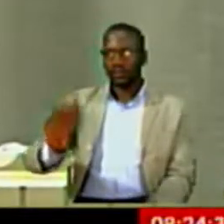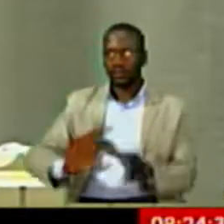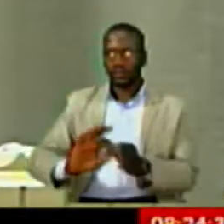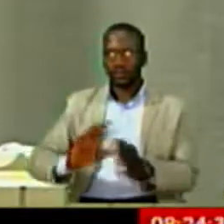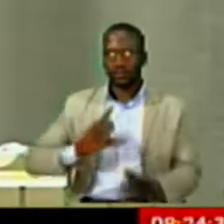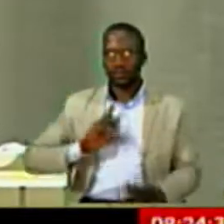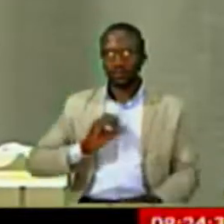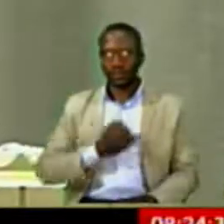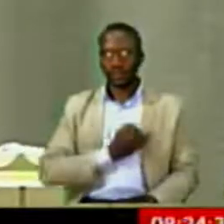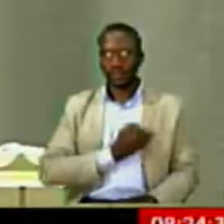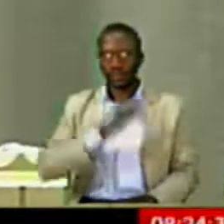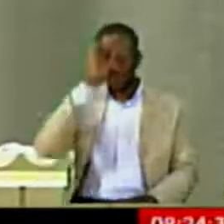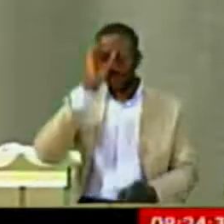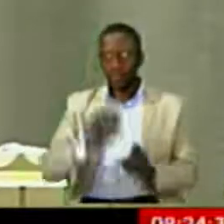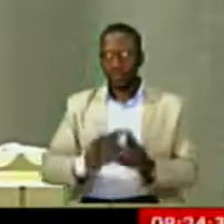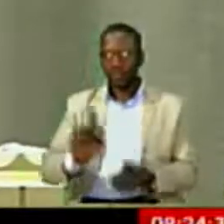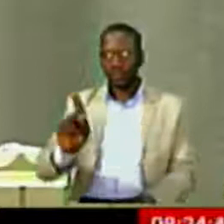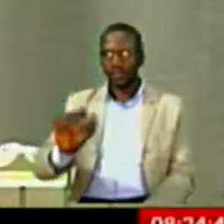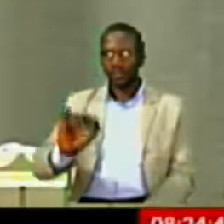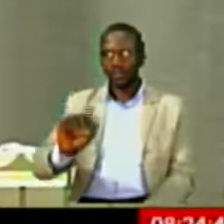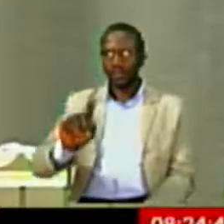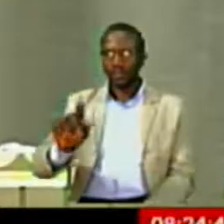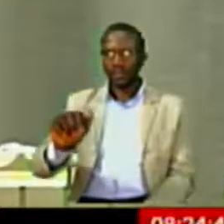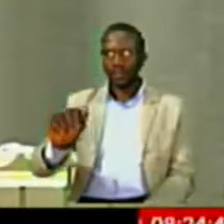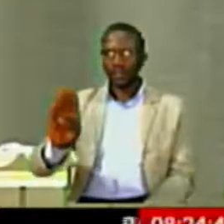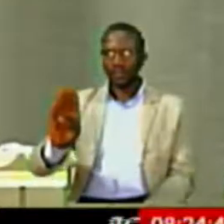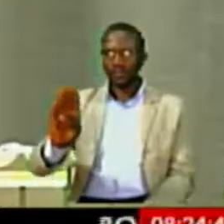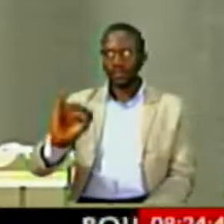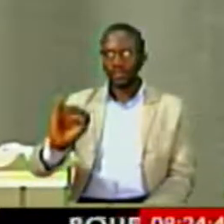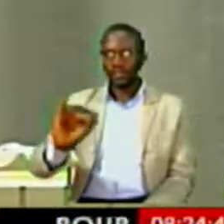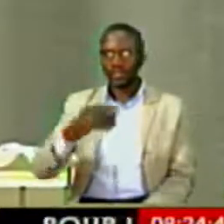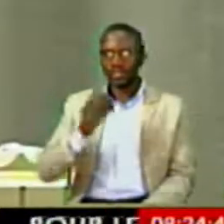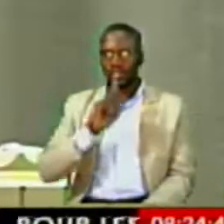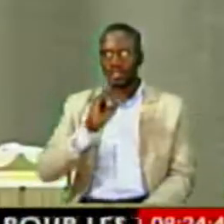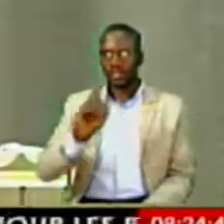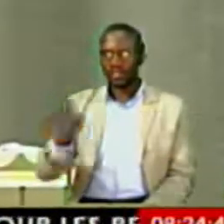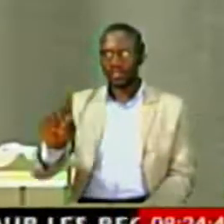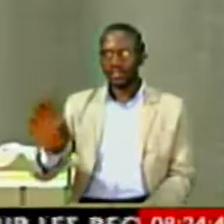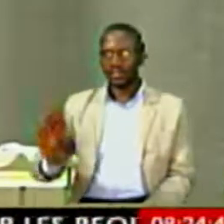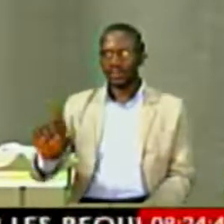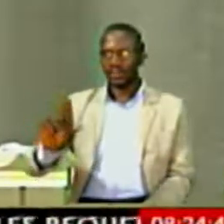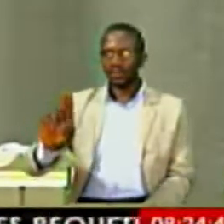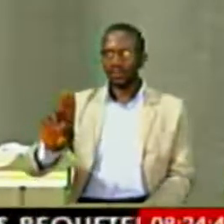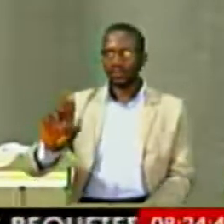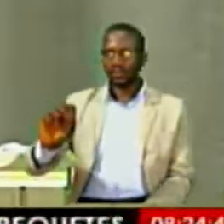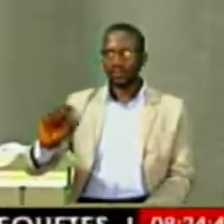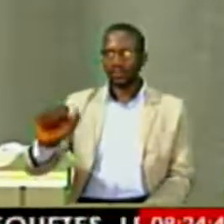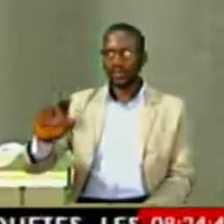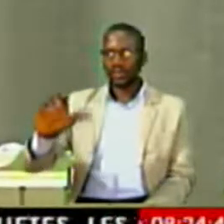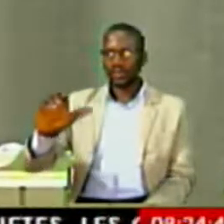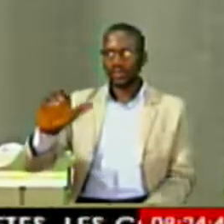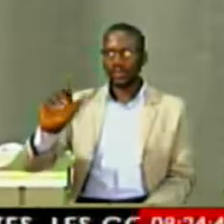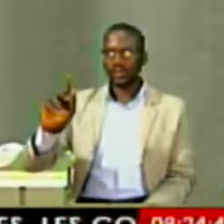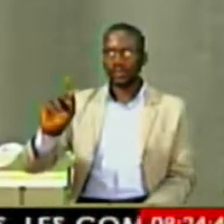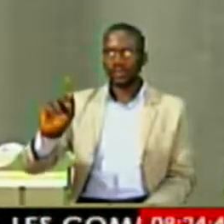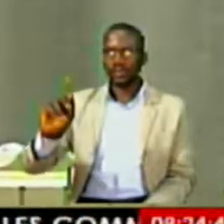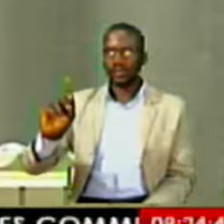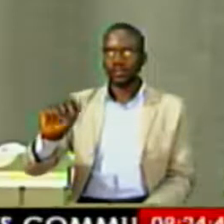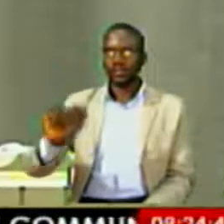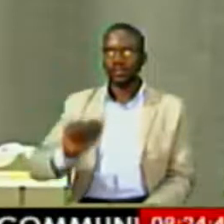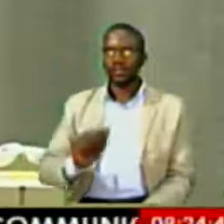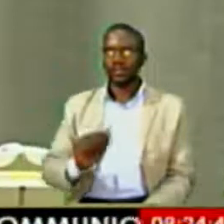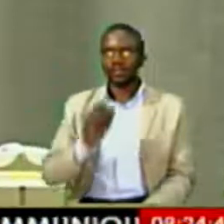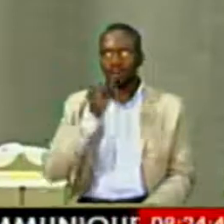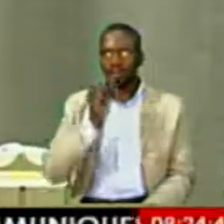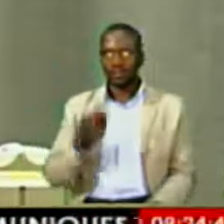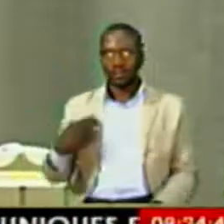frère Kizabi qui prêche maintenant en Zambie à Lusaka. Our brother Kizabi who is preaching in Zambia Lusaka. Nous avons un frère